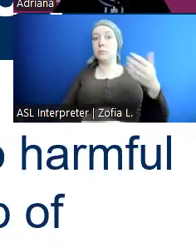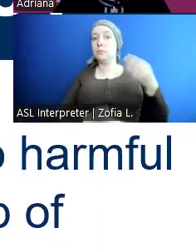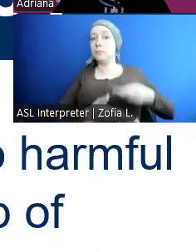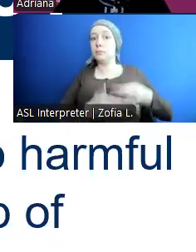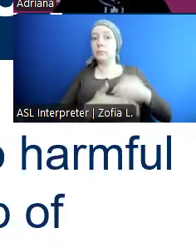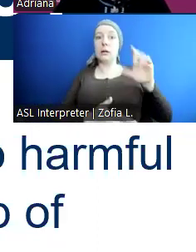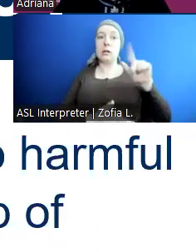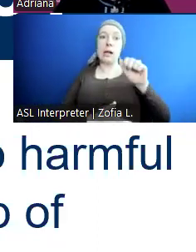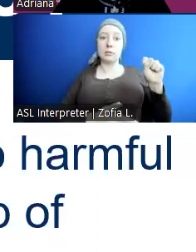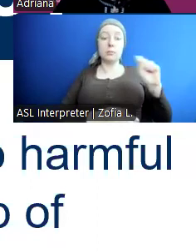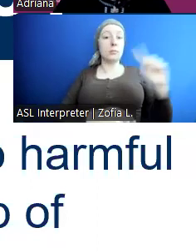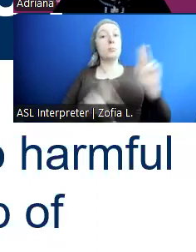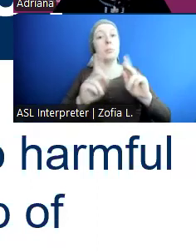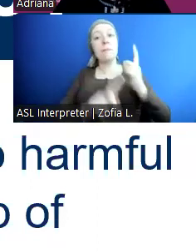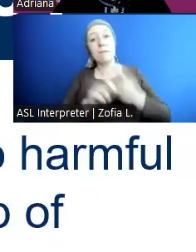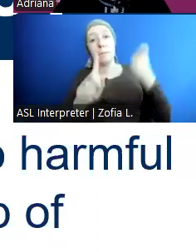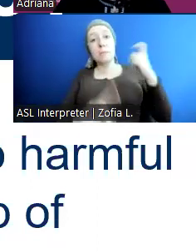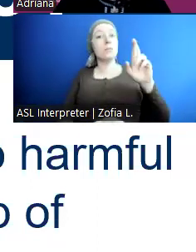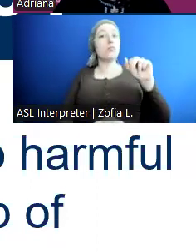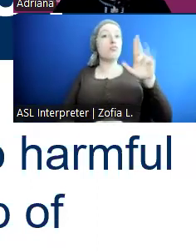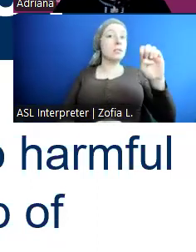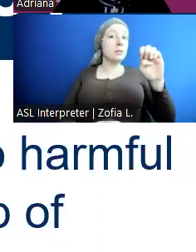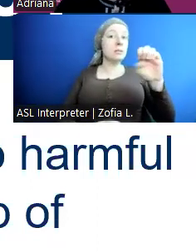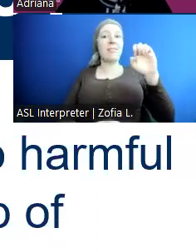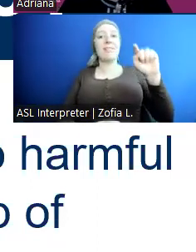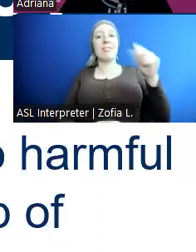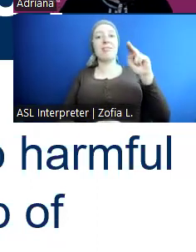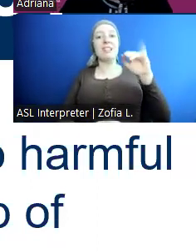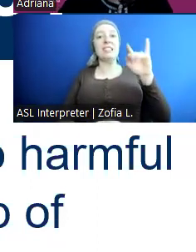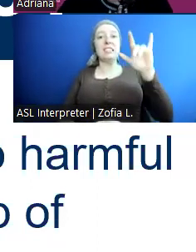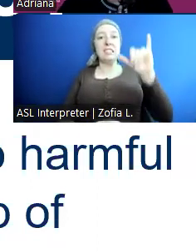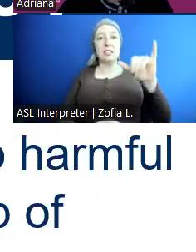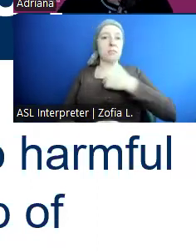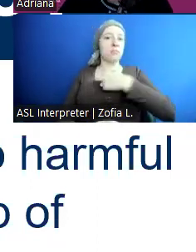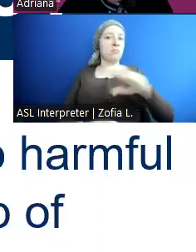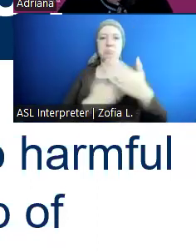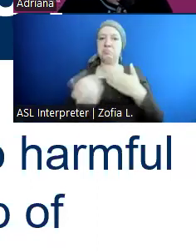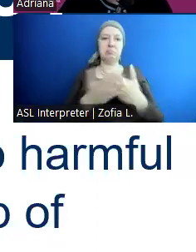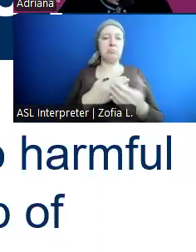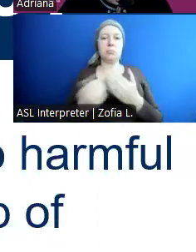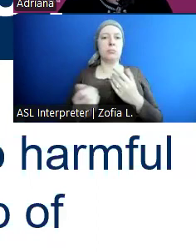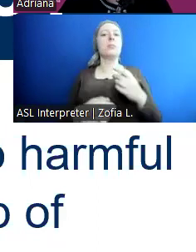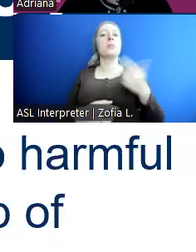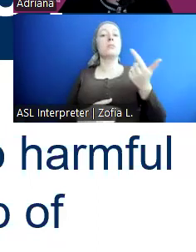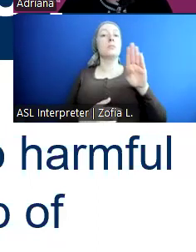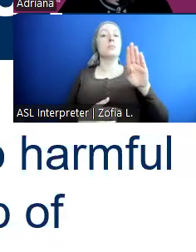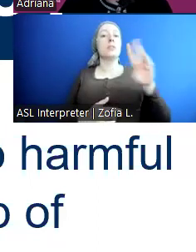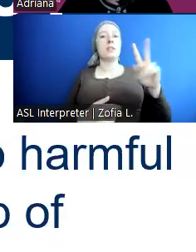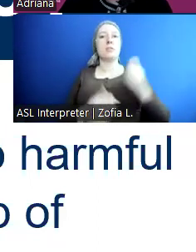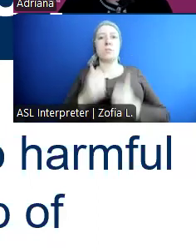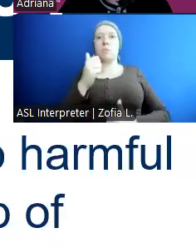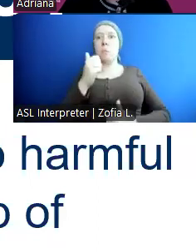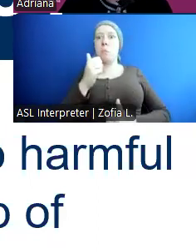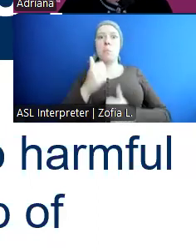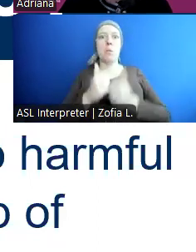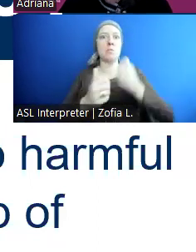origin, race, ethnicity, or religion. It is perhaps one of the most visible effects of